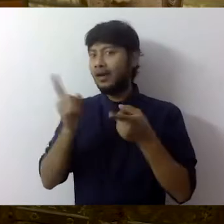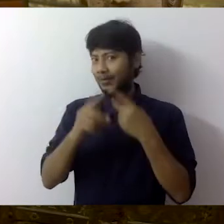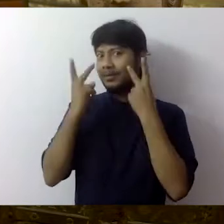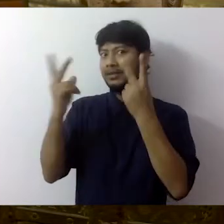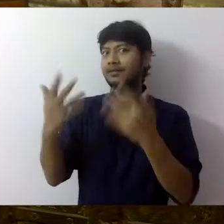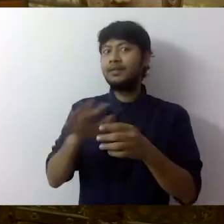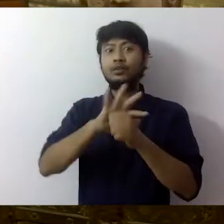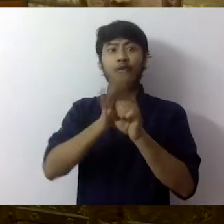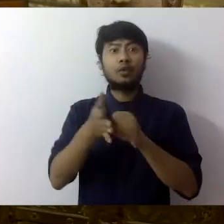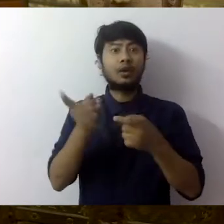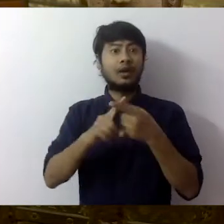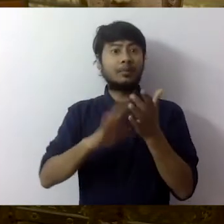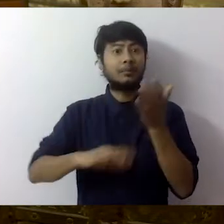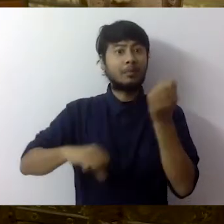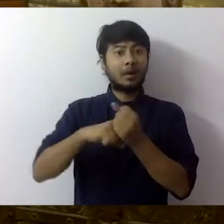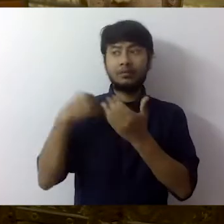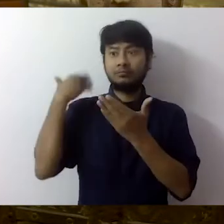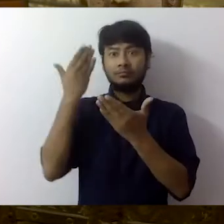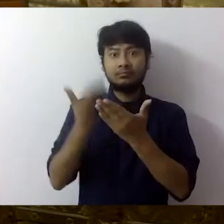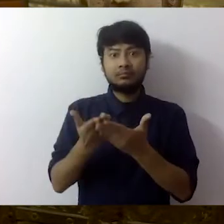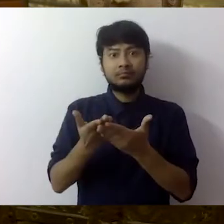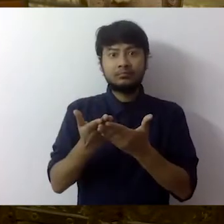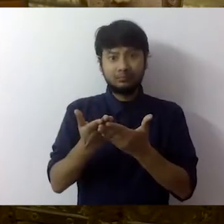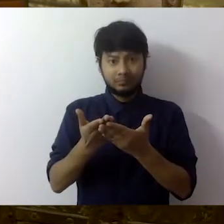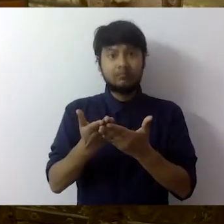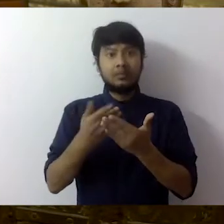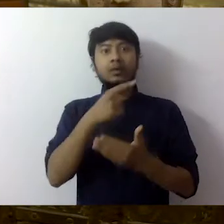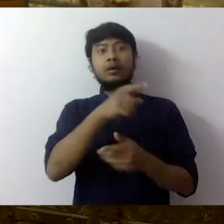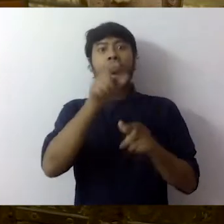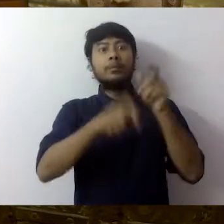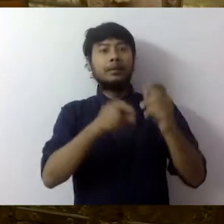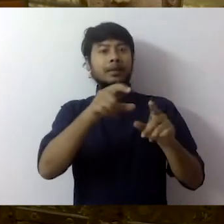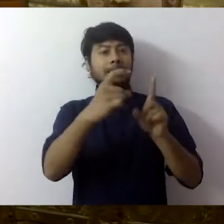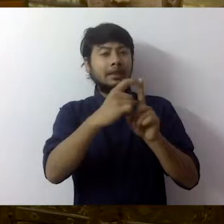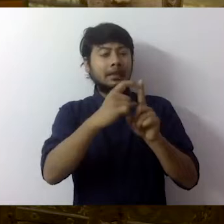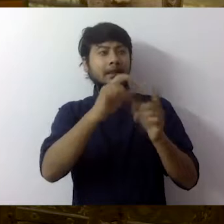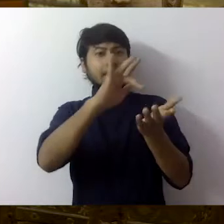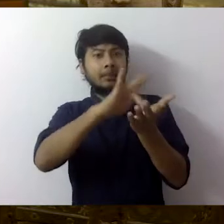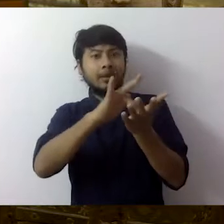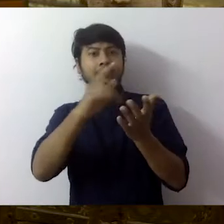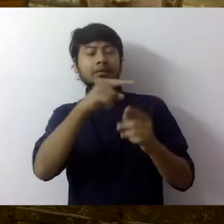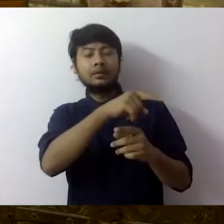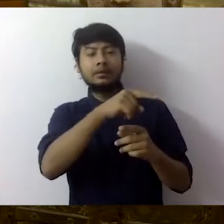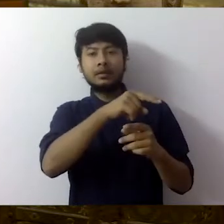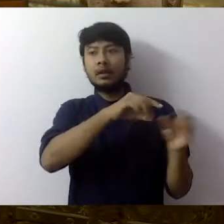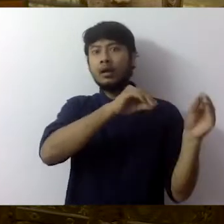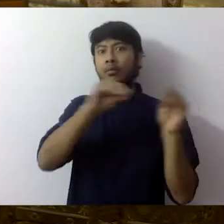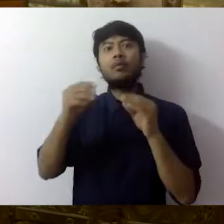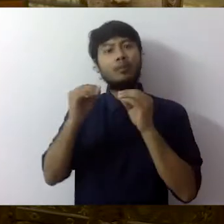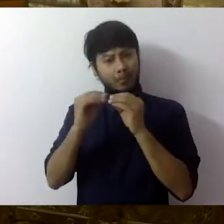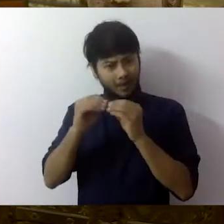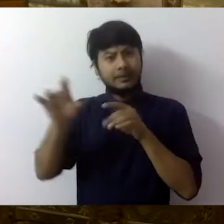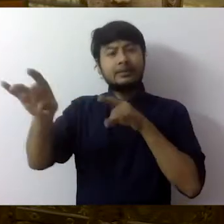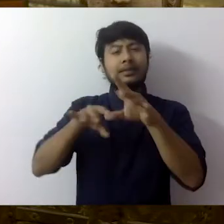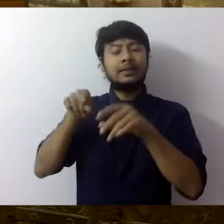migrants were left stranded without jobs, without incomes, many of them forced to trek the long way home after all